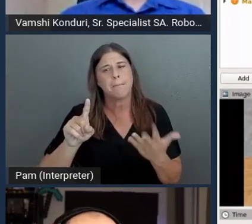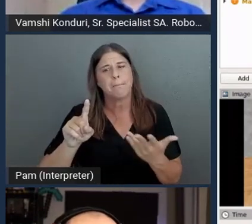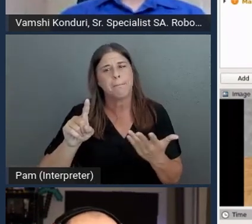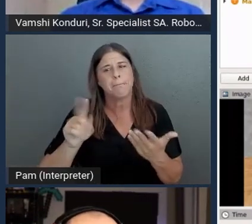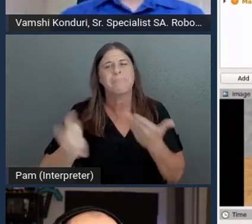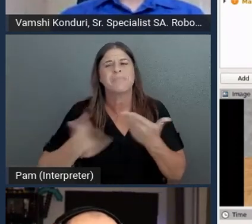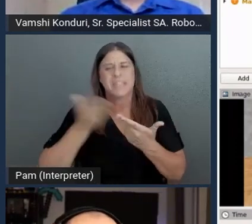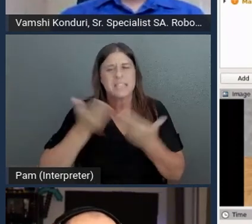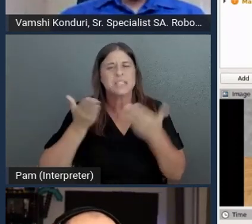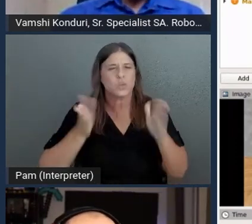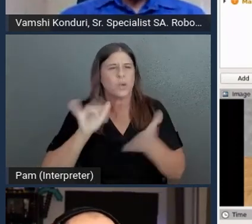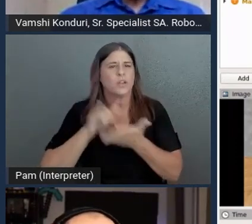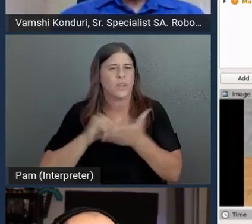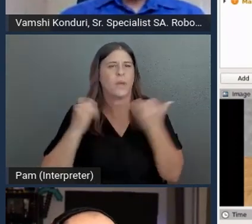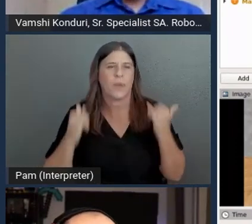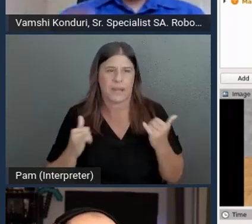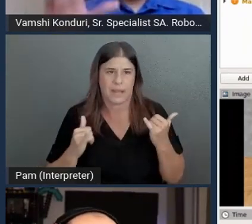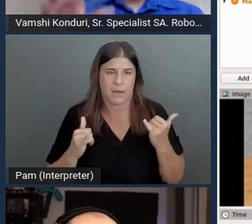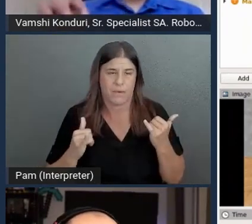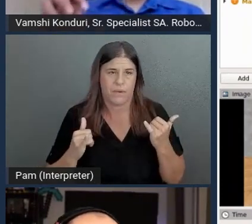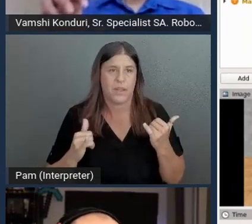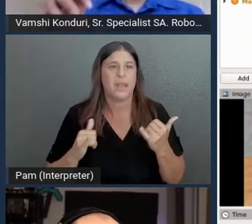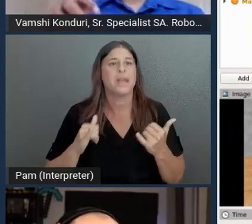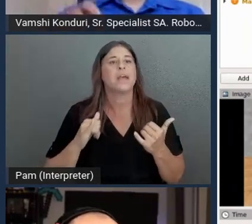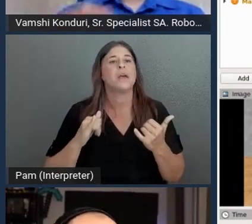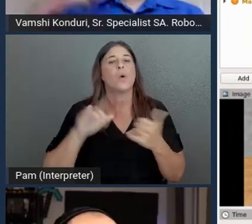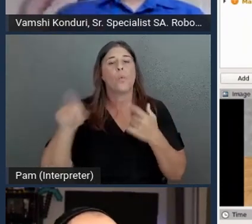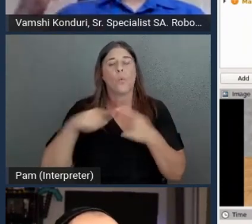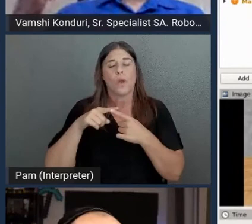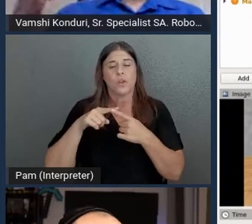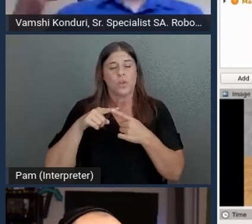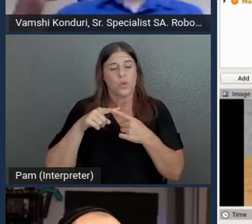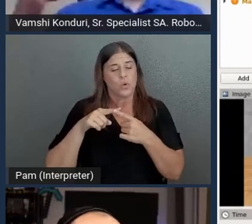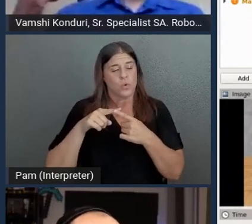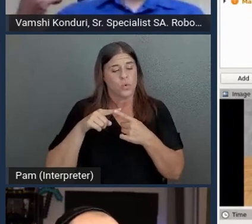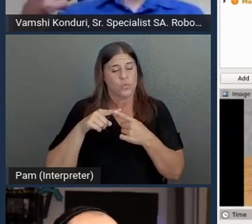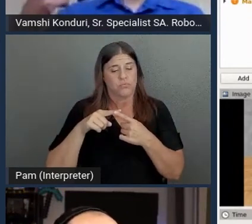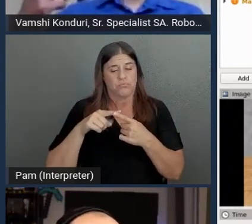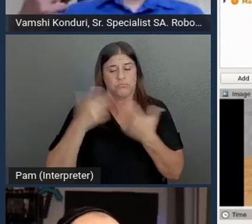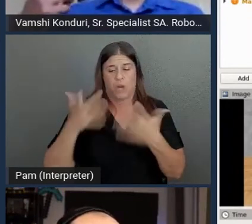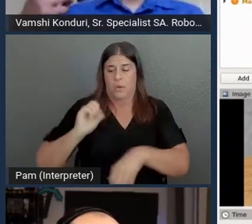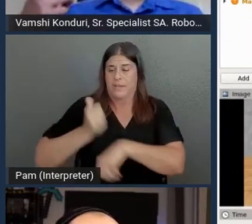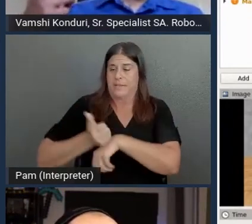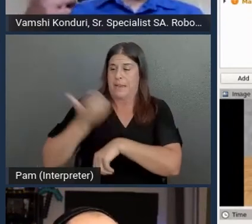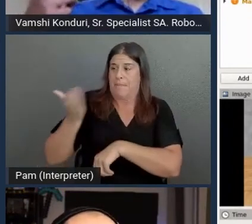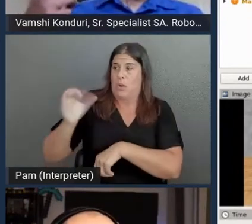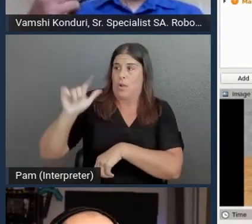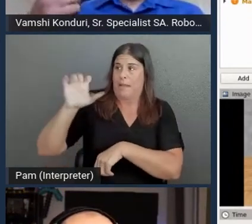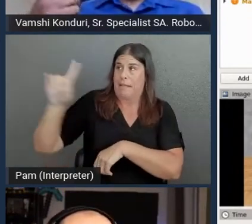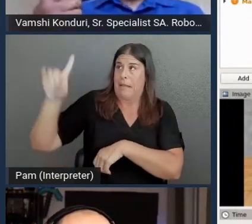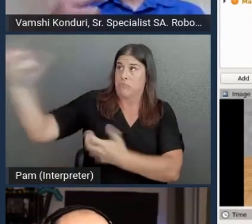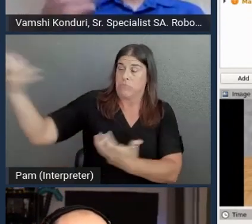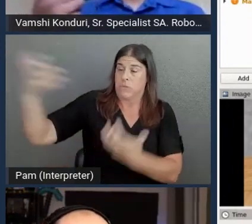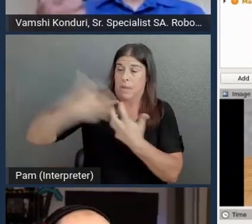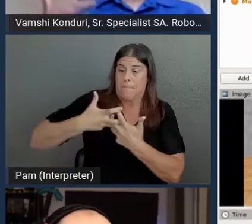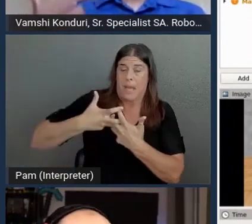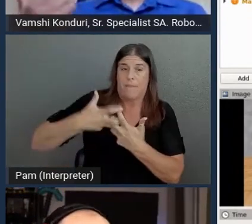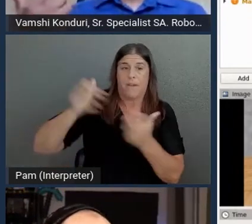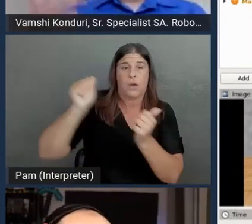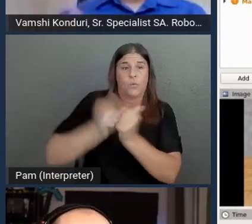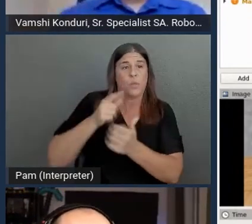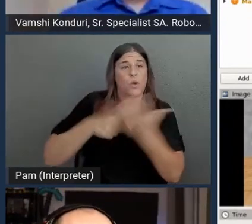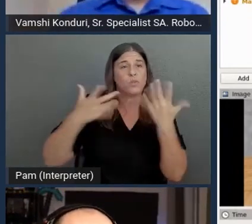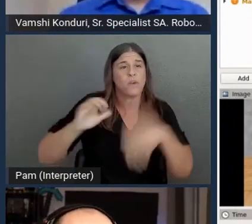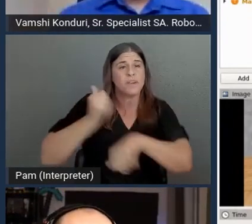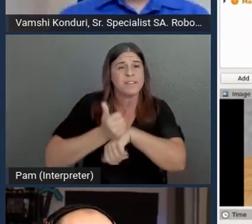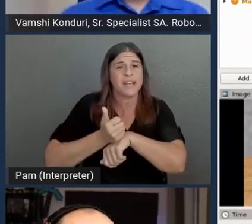easiest way to do it right now. And once it's there on the cloud and it's compatible with the format that we've said, the rest